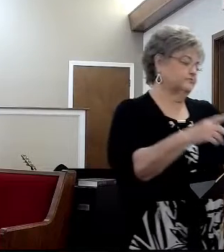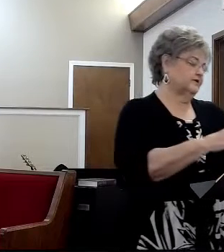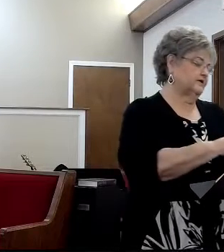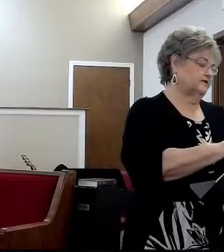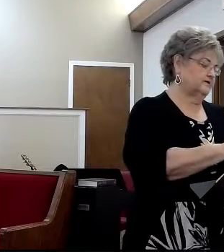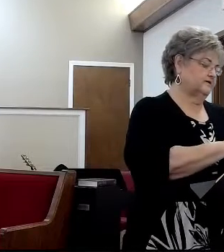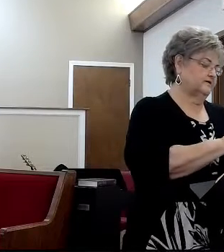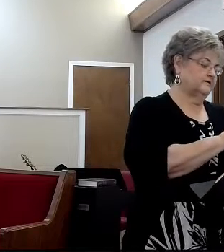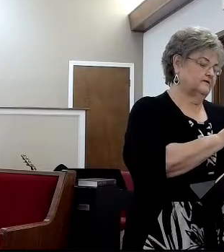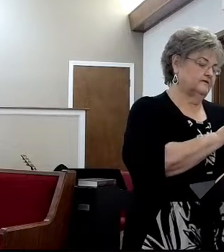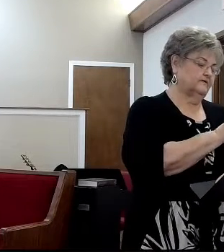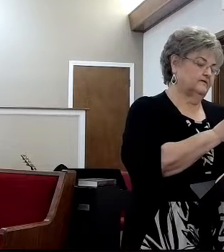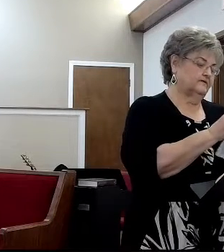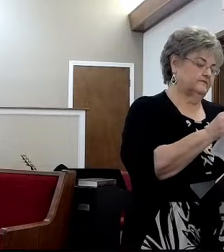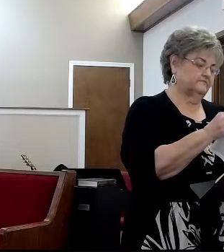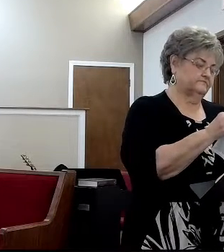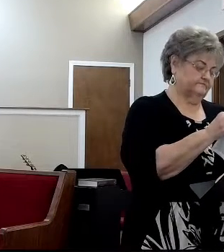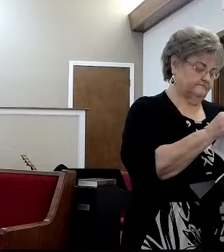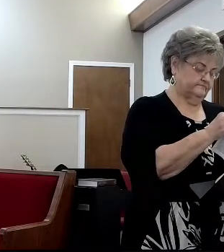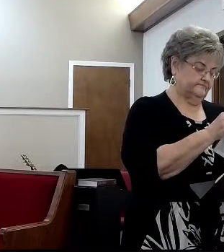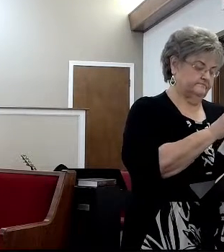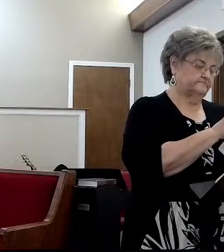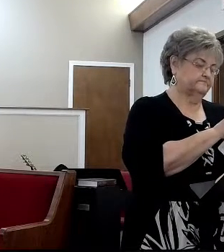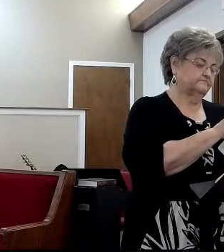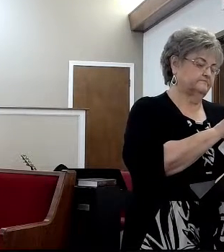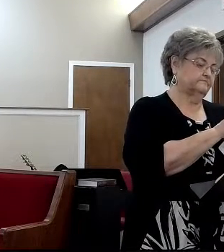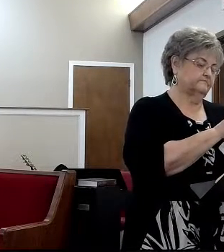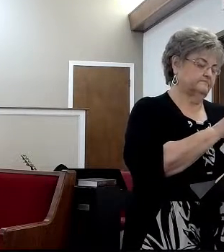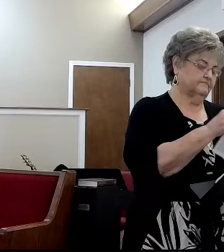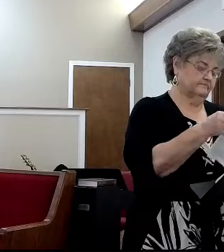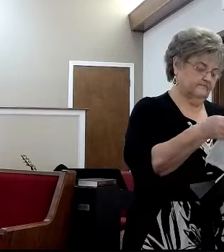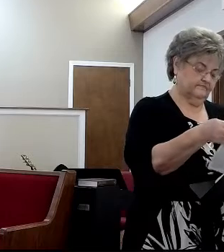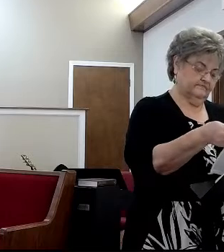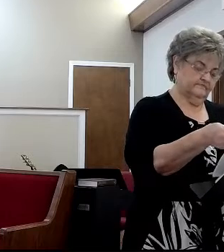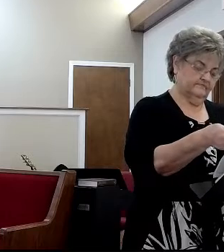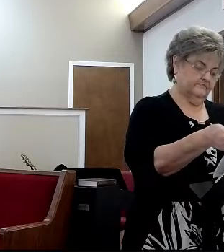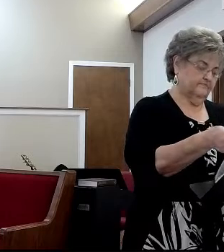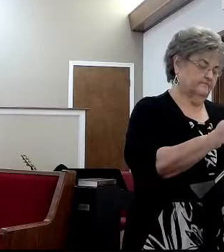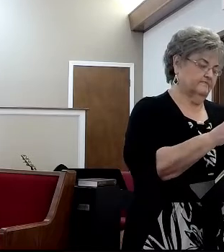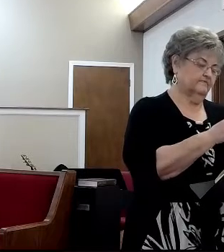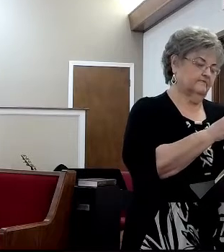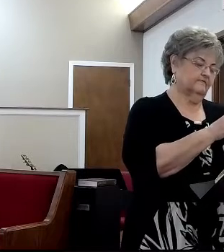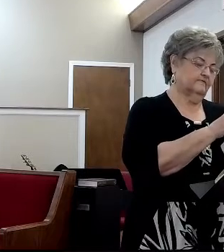wisdom. So if you'll just turn with me, 1 Kings 3.